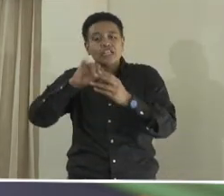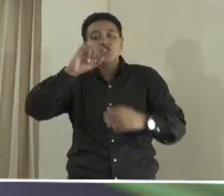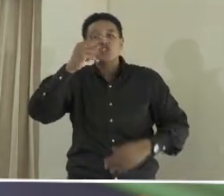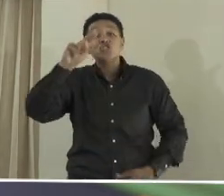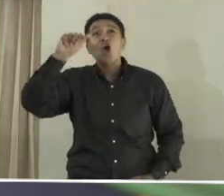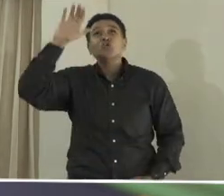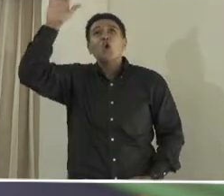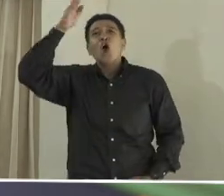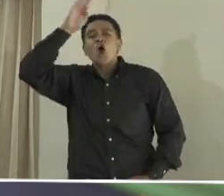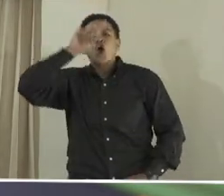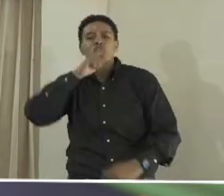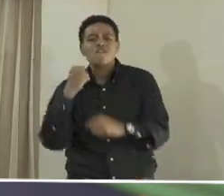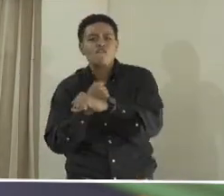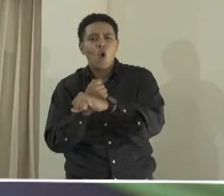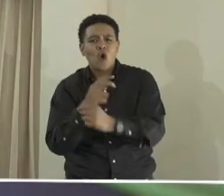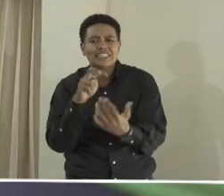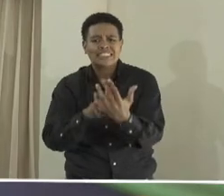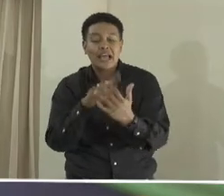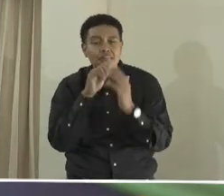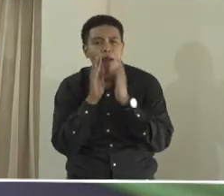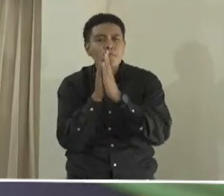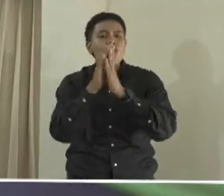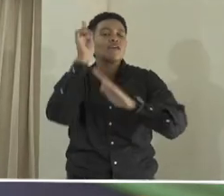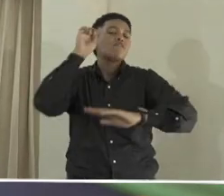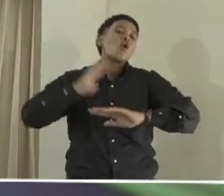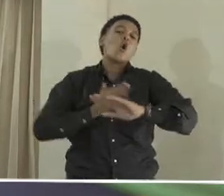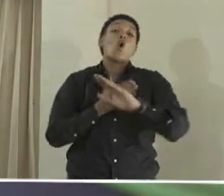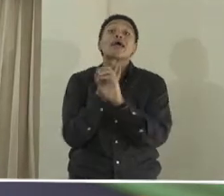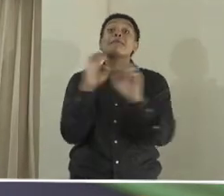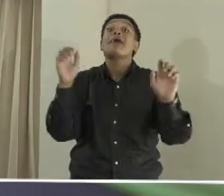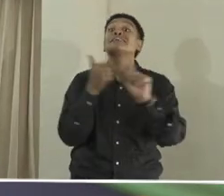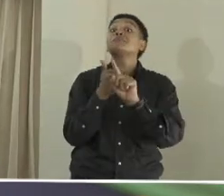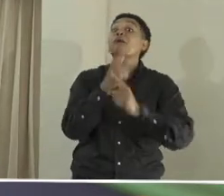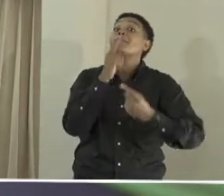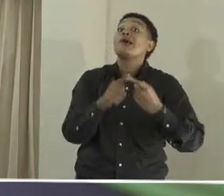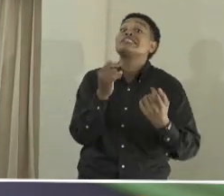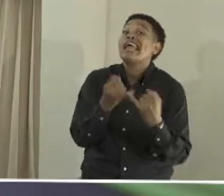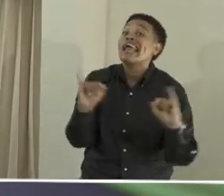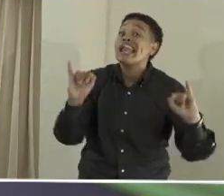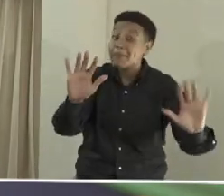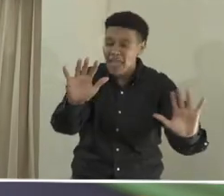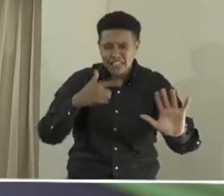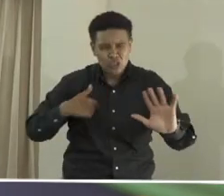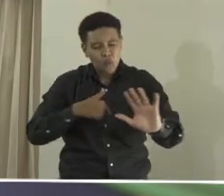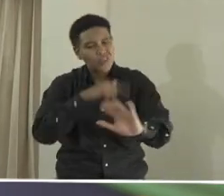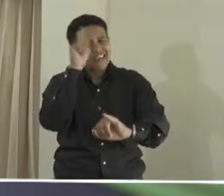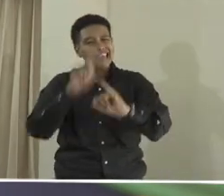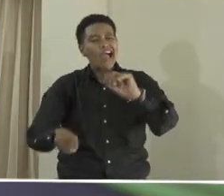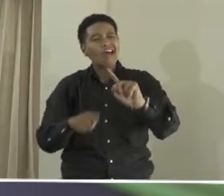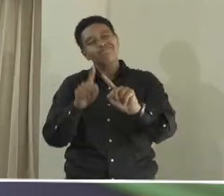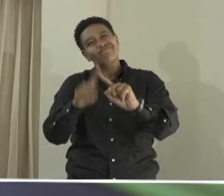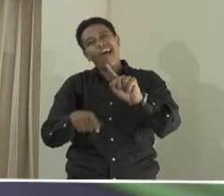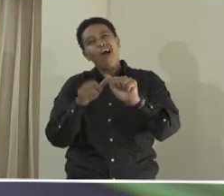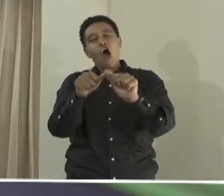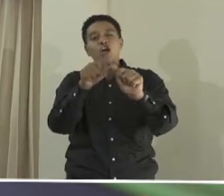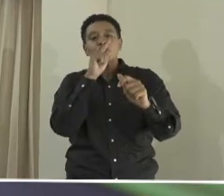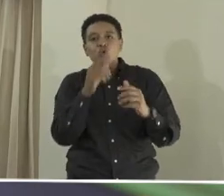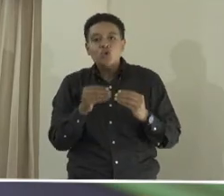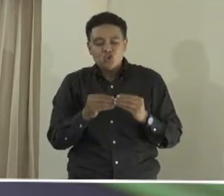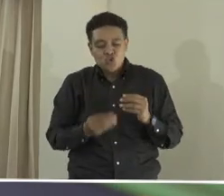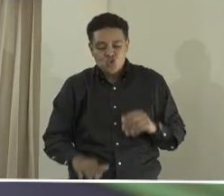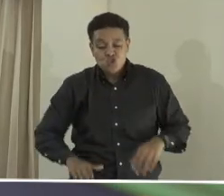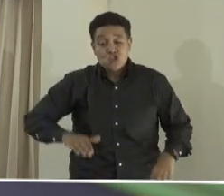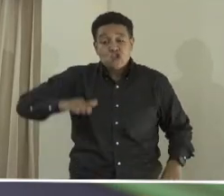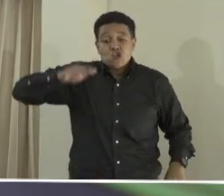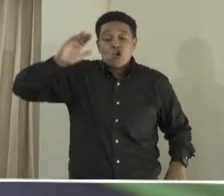God, fought and prayed for our emancipation and independence. We cannot continue to grow our